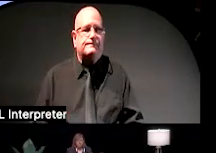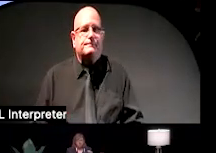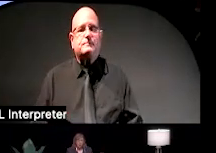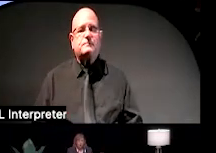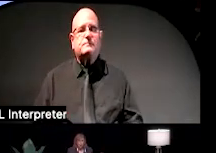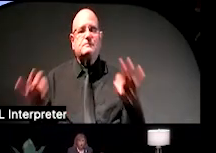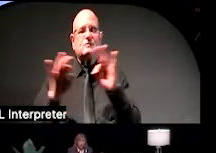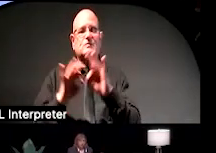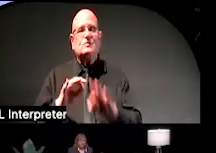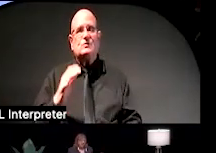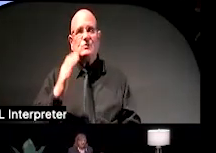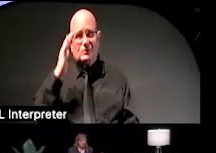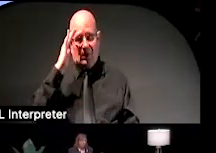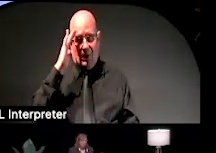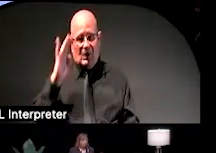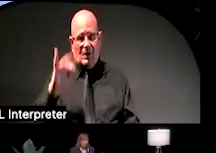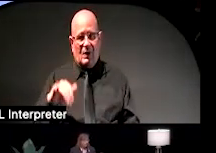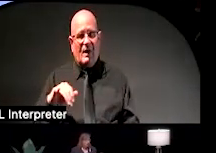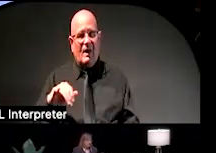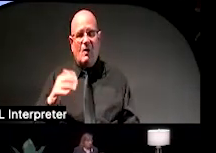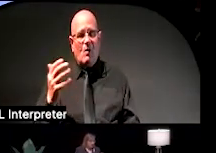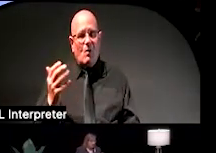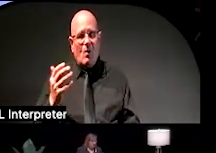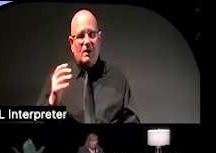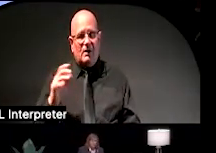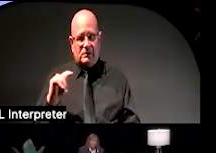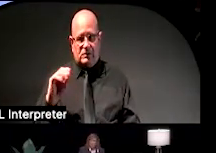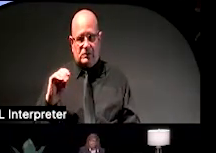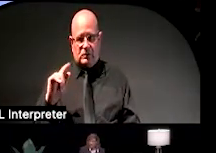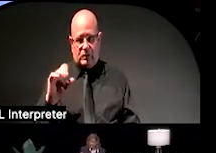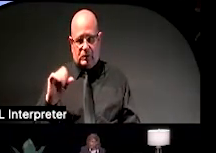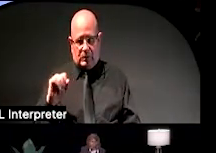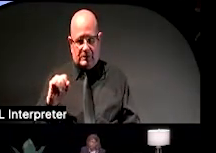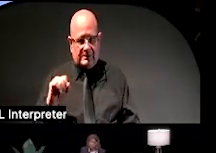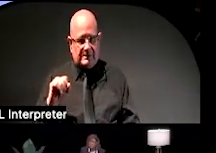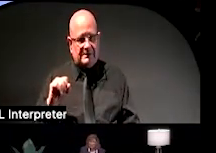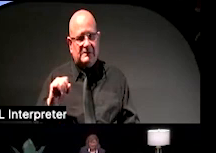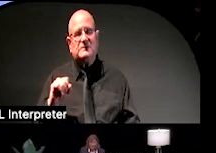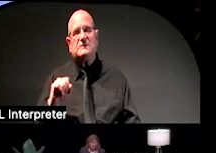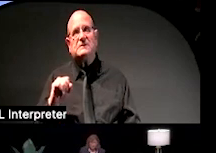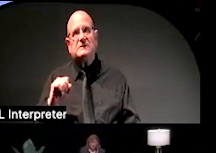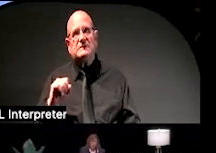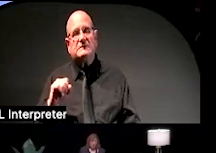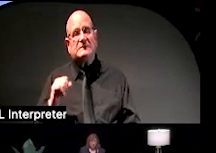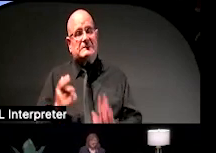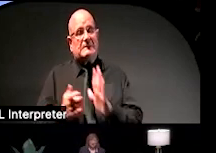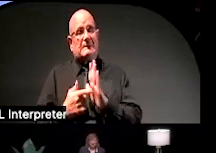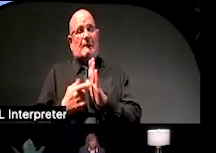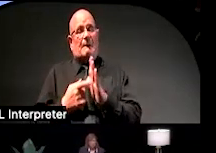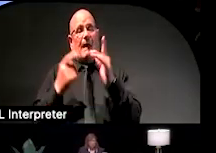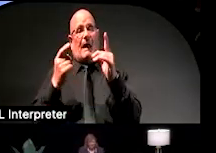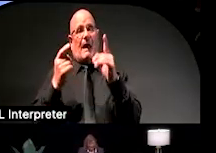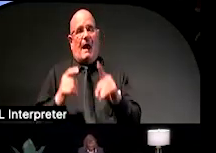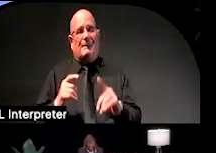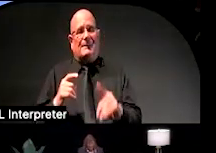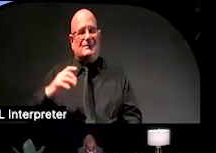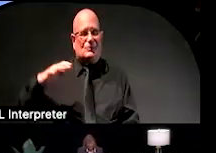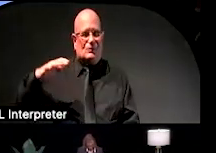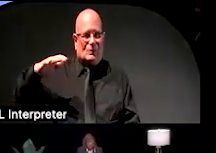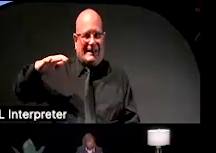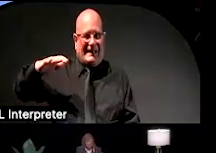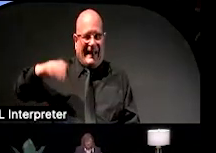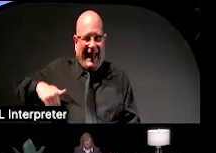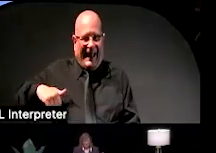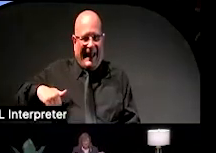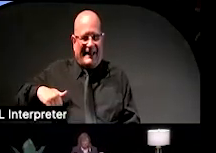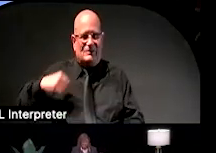to know what the tools are, because there can be times when it's too late